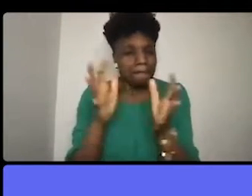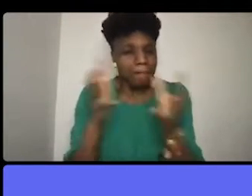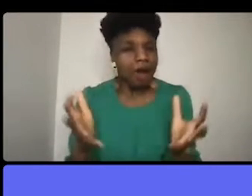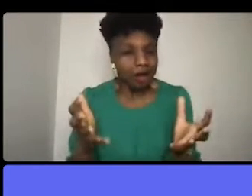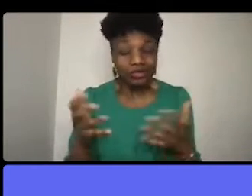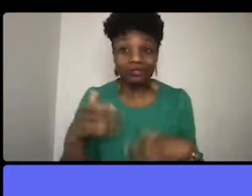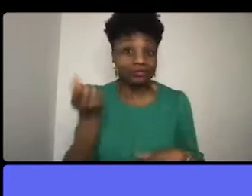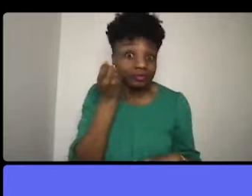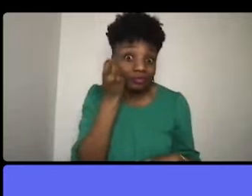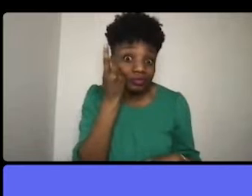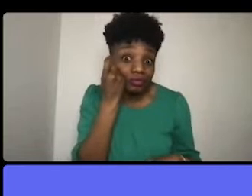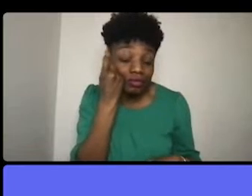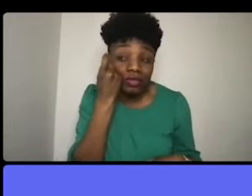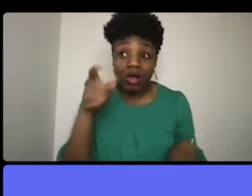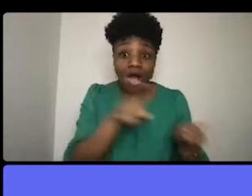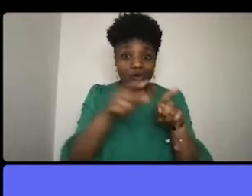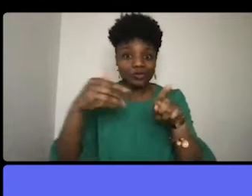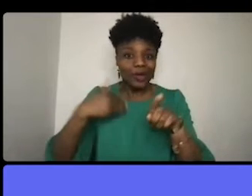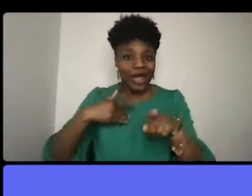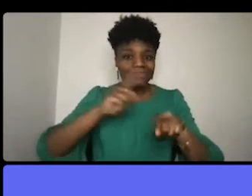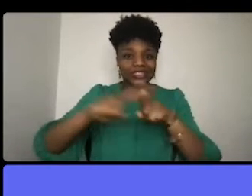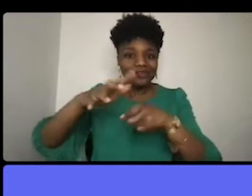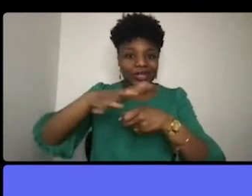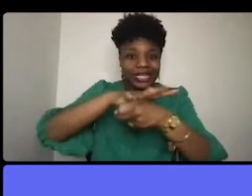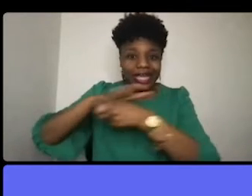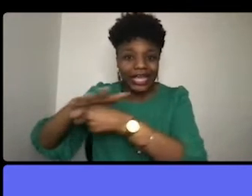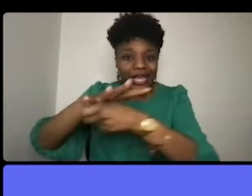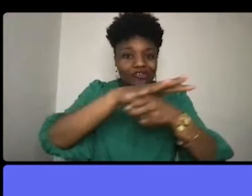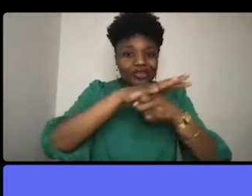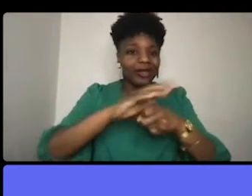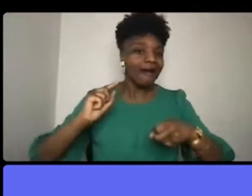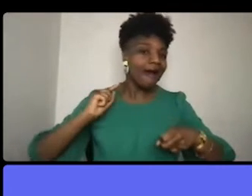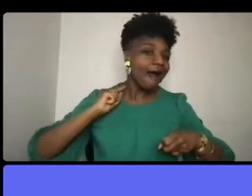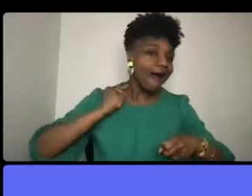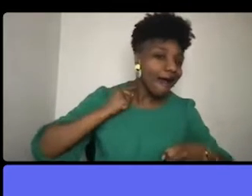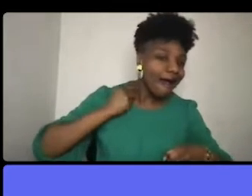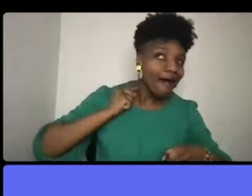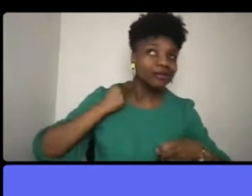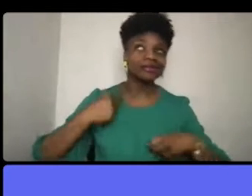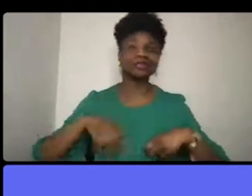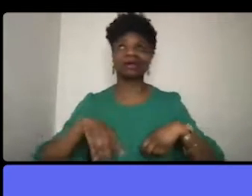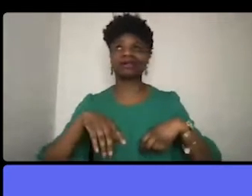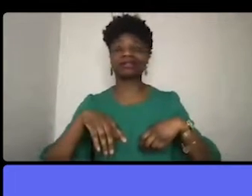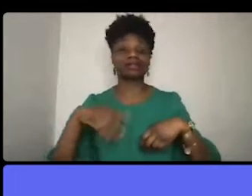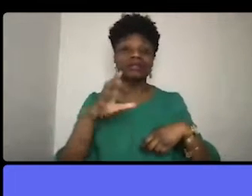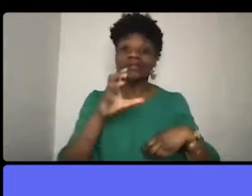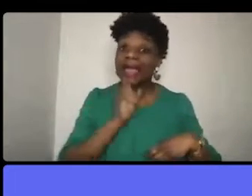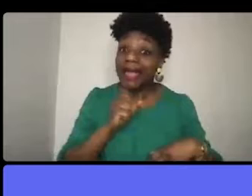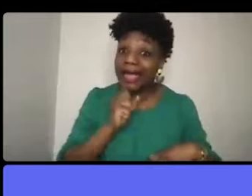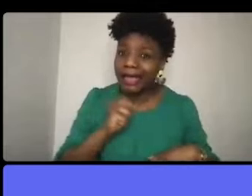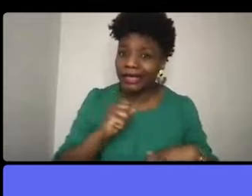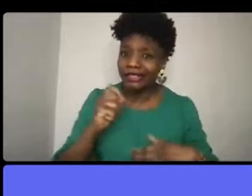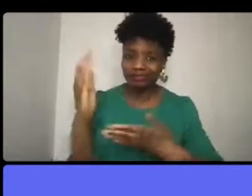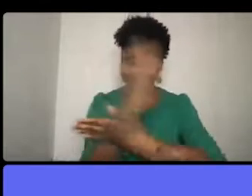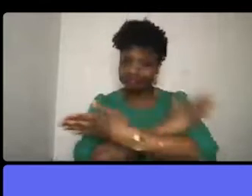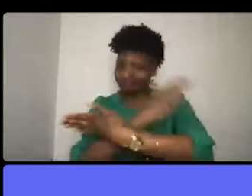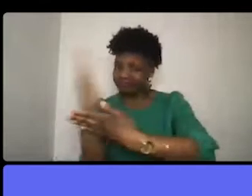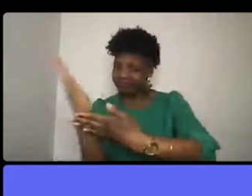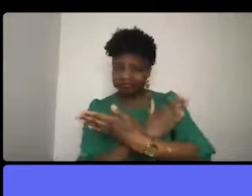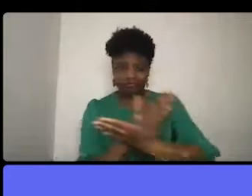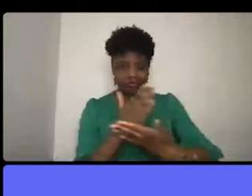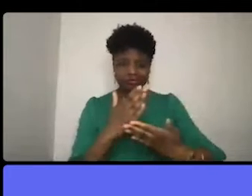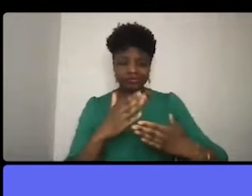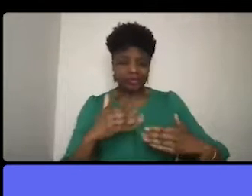variation, accents, and just knowing how people communicate on like an older level, senior citizen level, all the way down